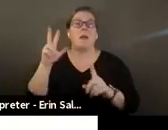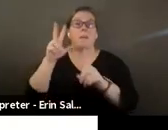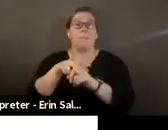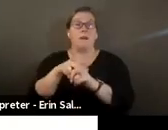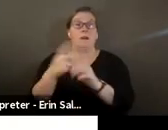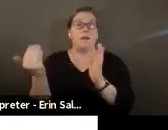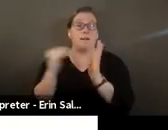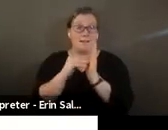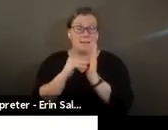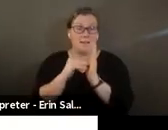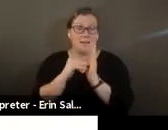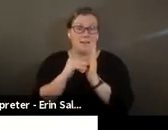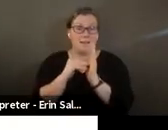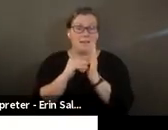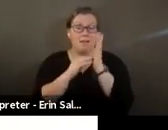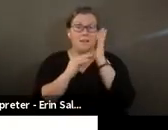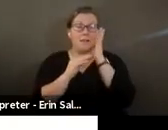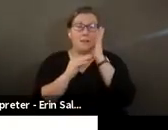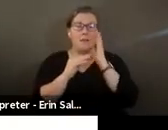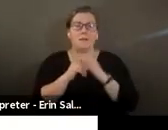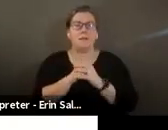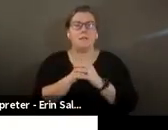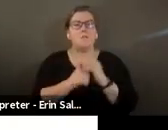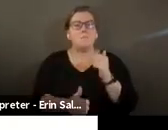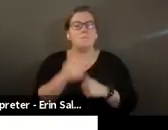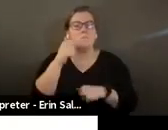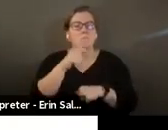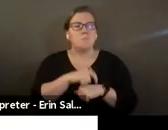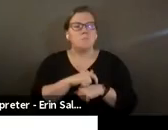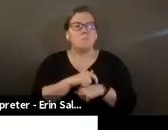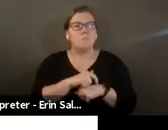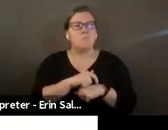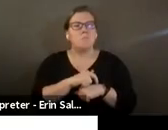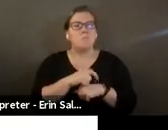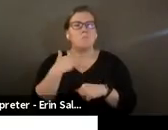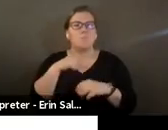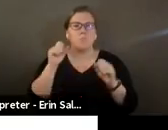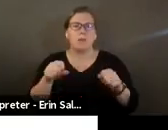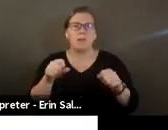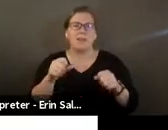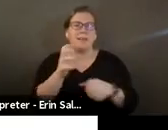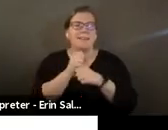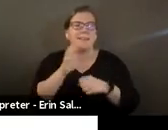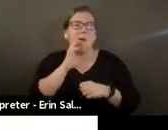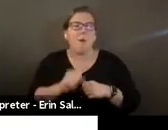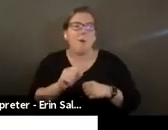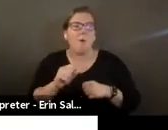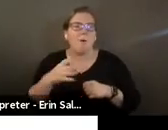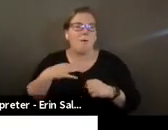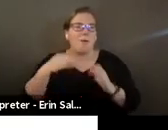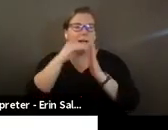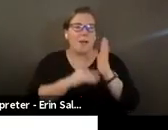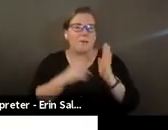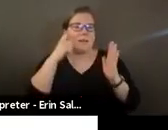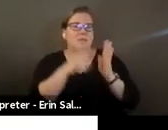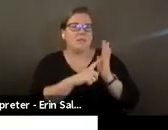the road, most of the time, we'll be able to pull up their old application and be able to tell, oh,